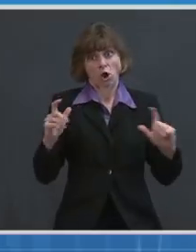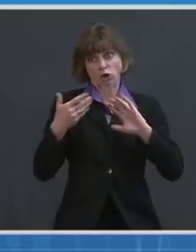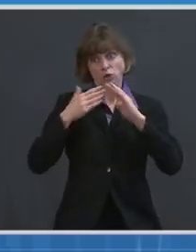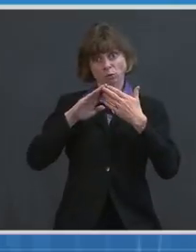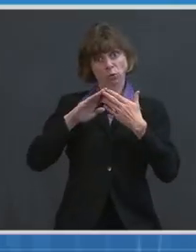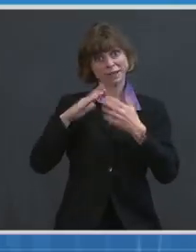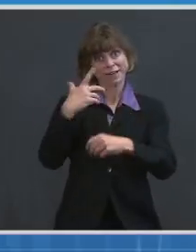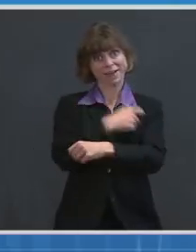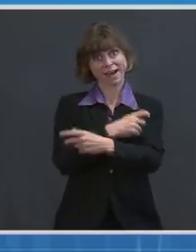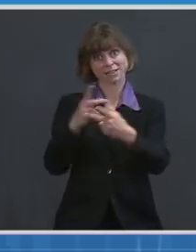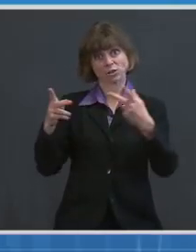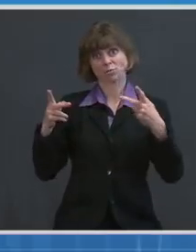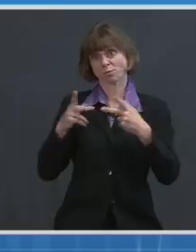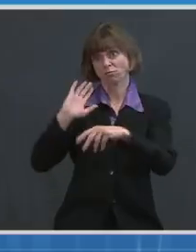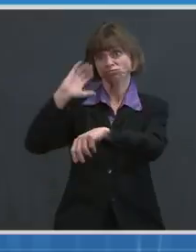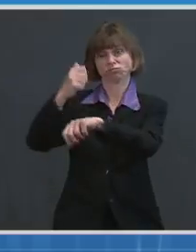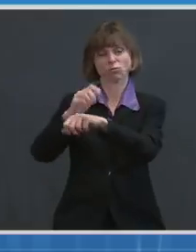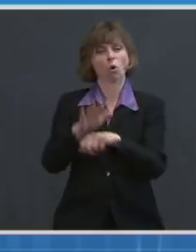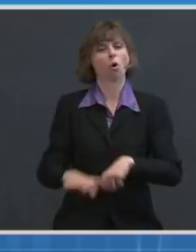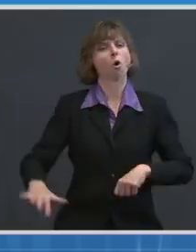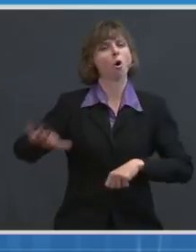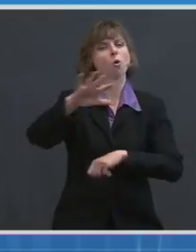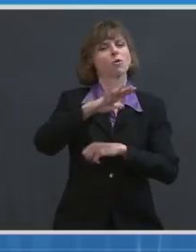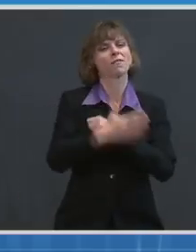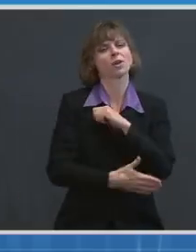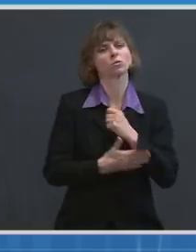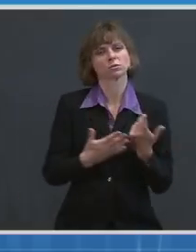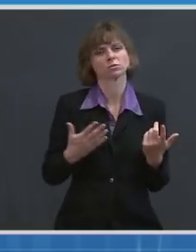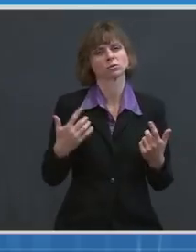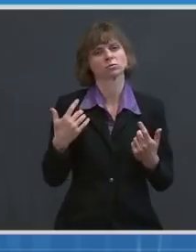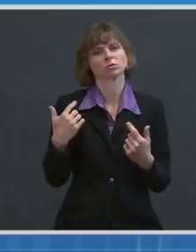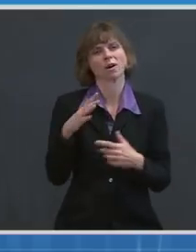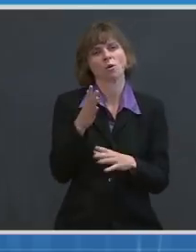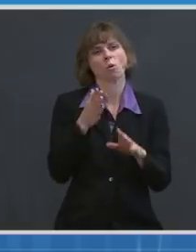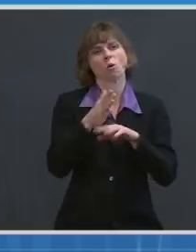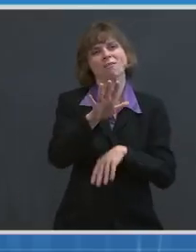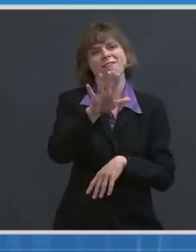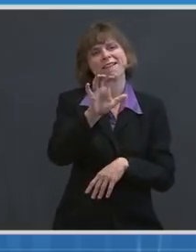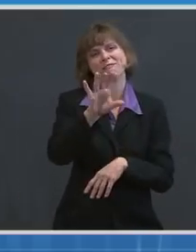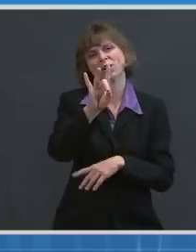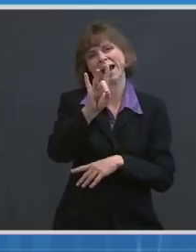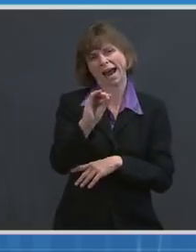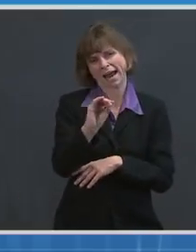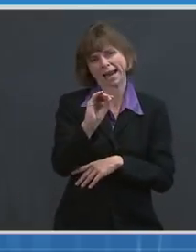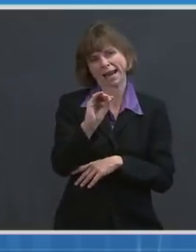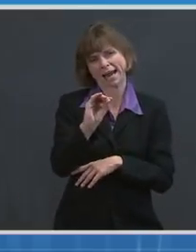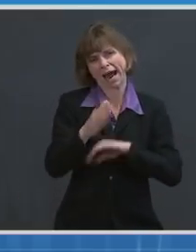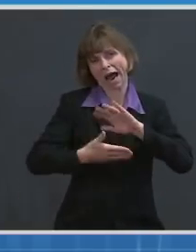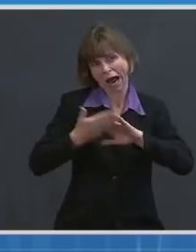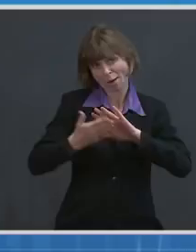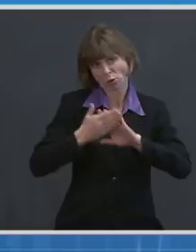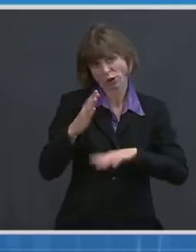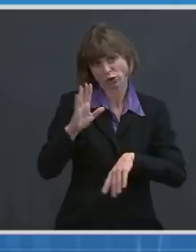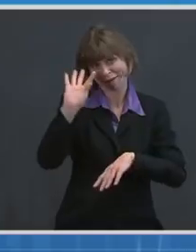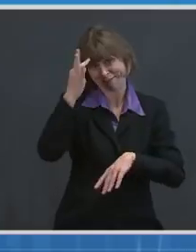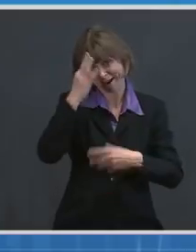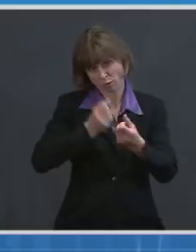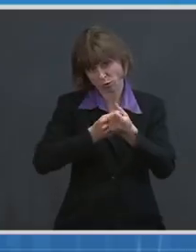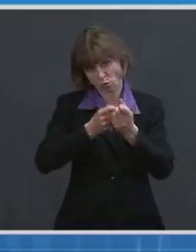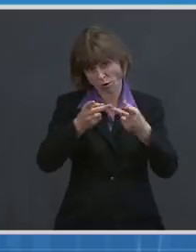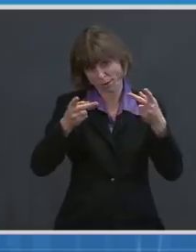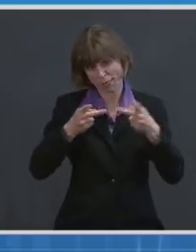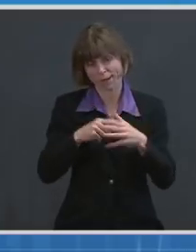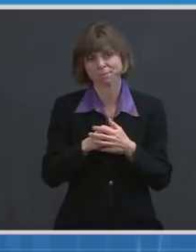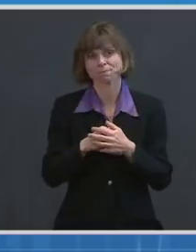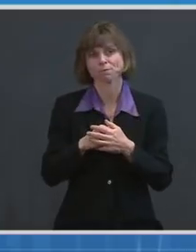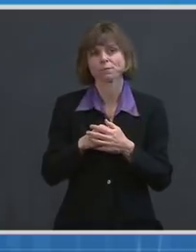sites all over the country. So far, we have over 580 operational federally supported sites, and over 170